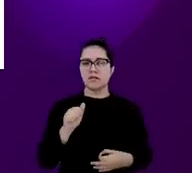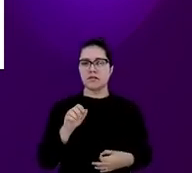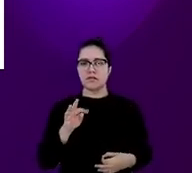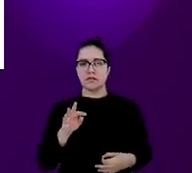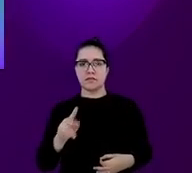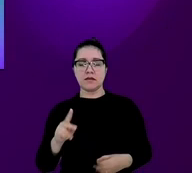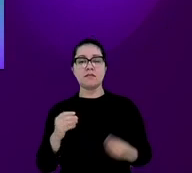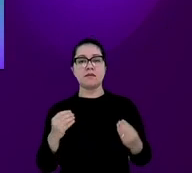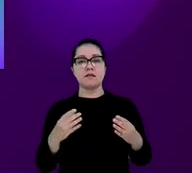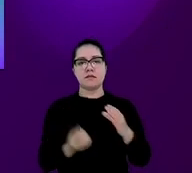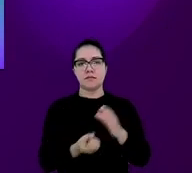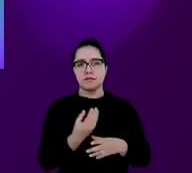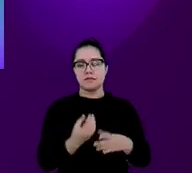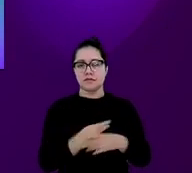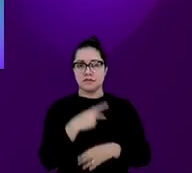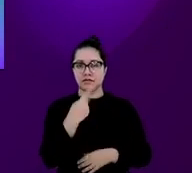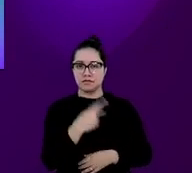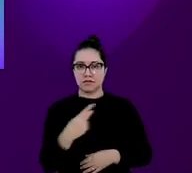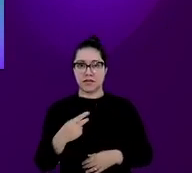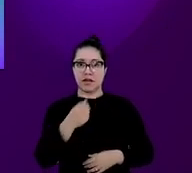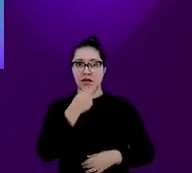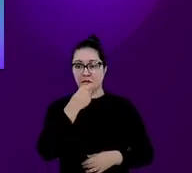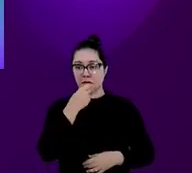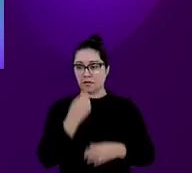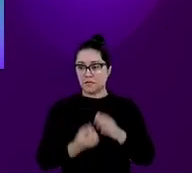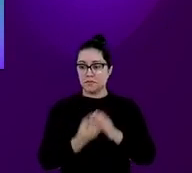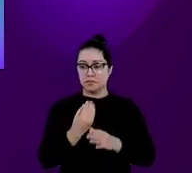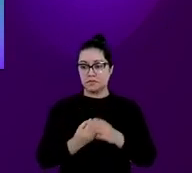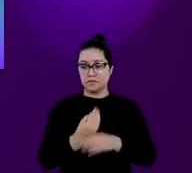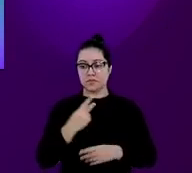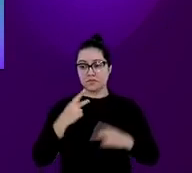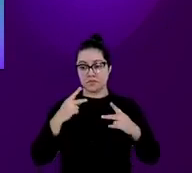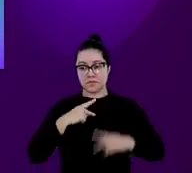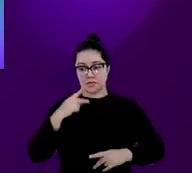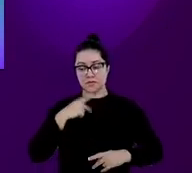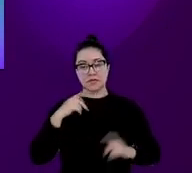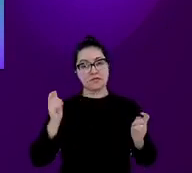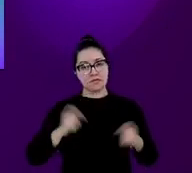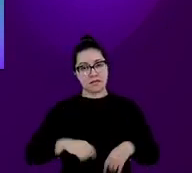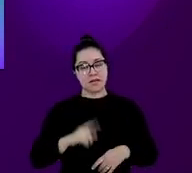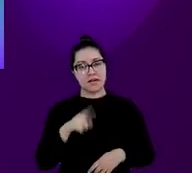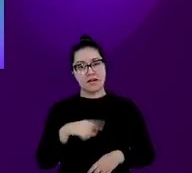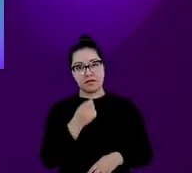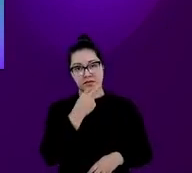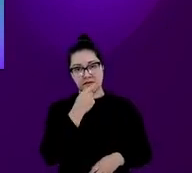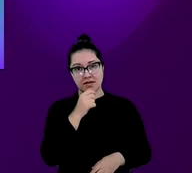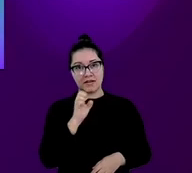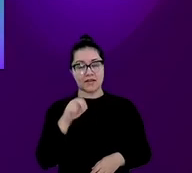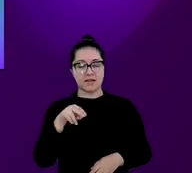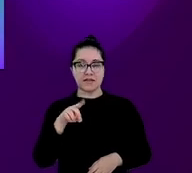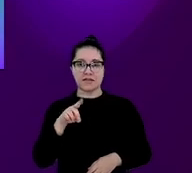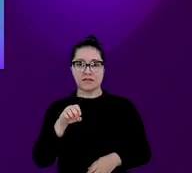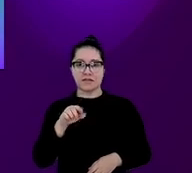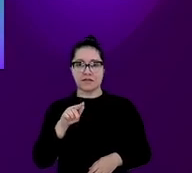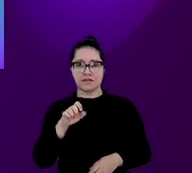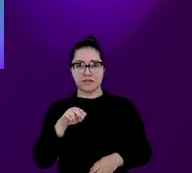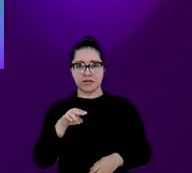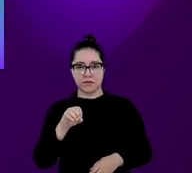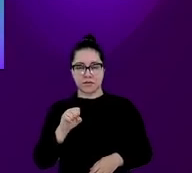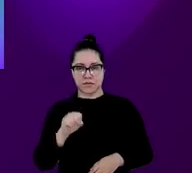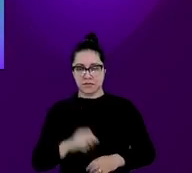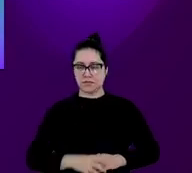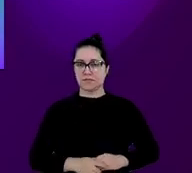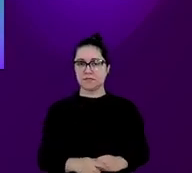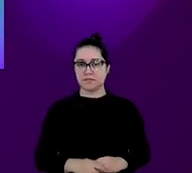so the endogenous medicines. To solve that problem of personalization, we